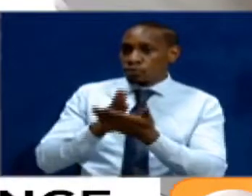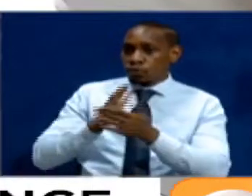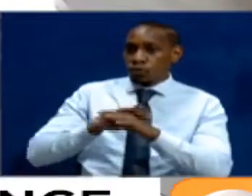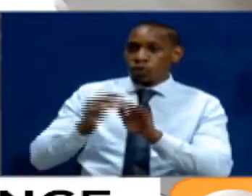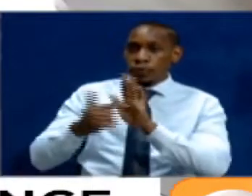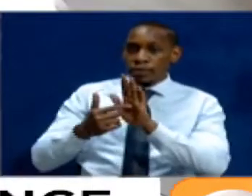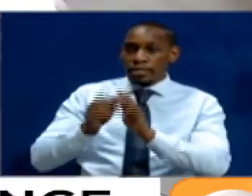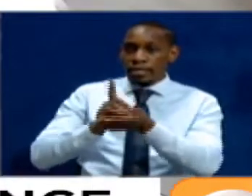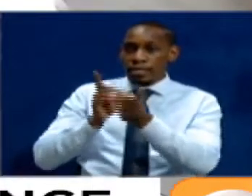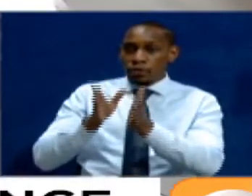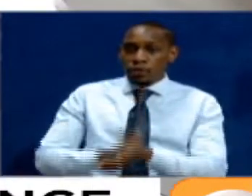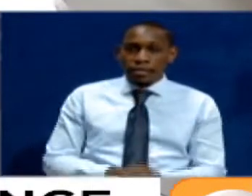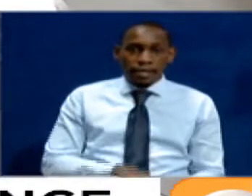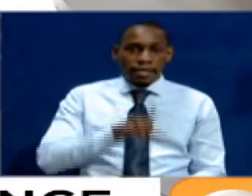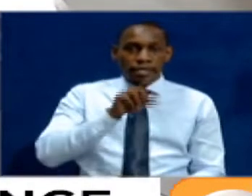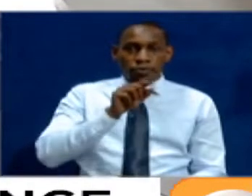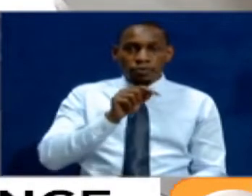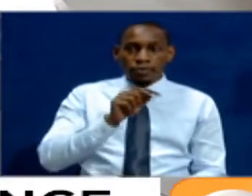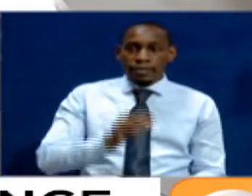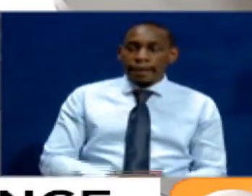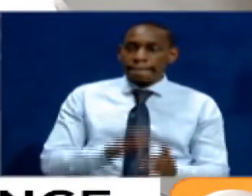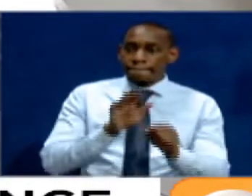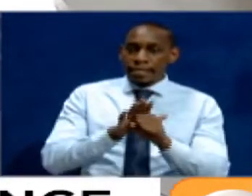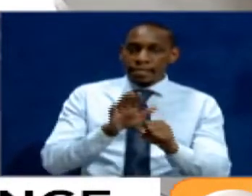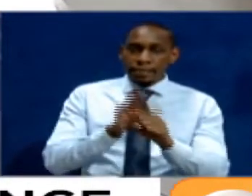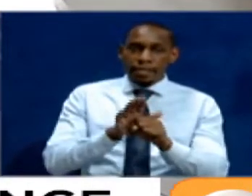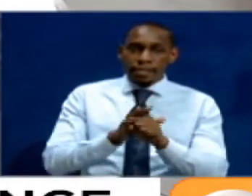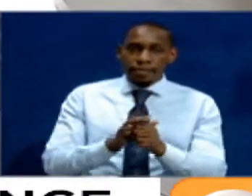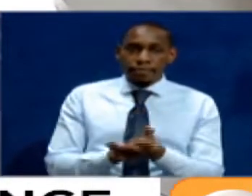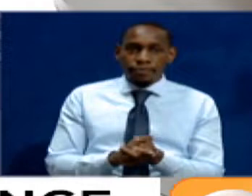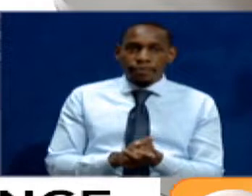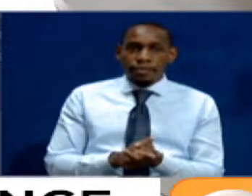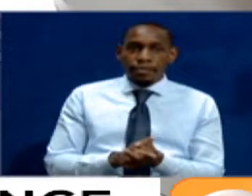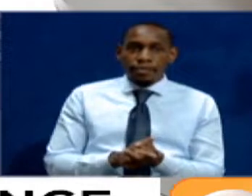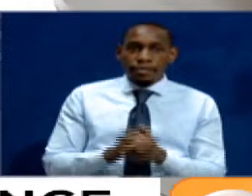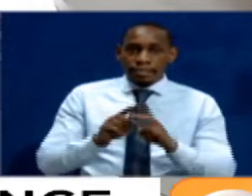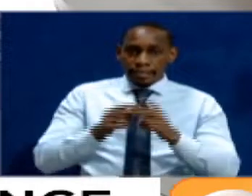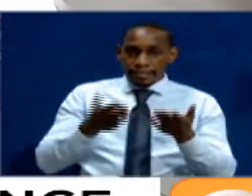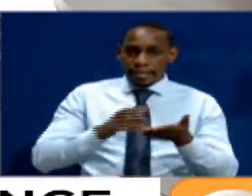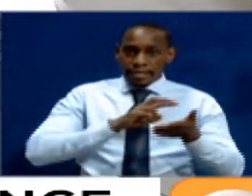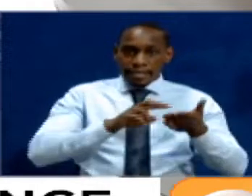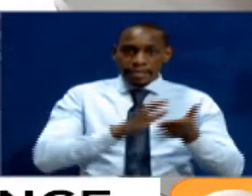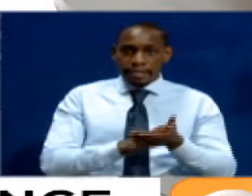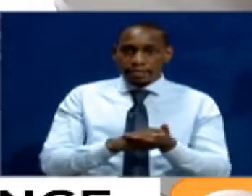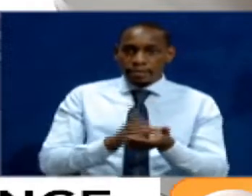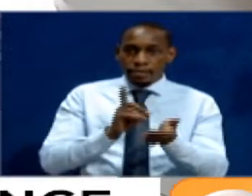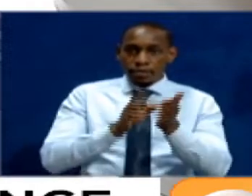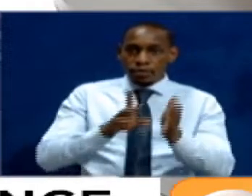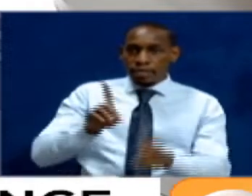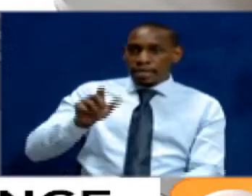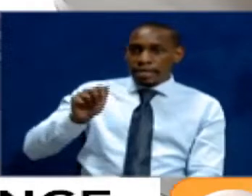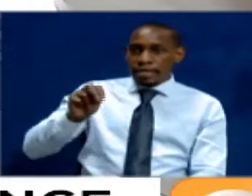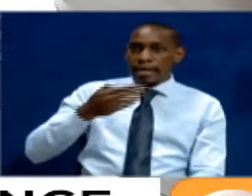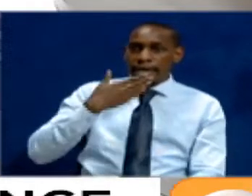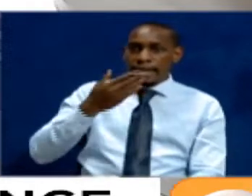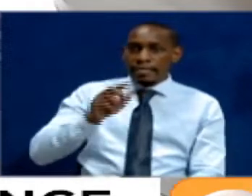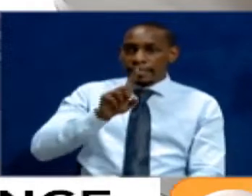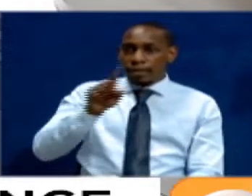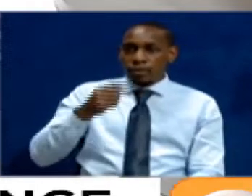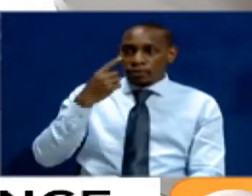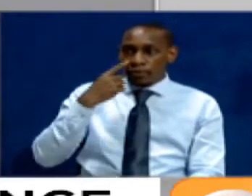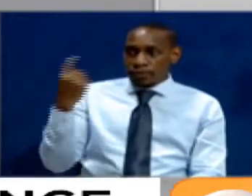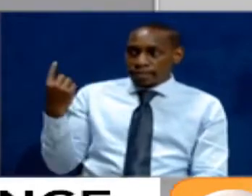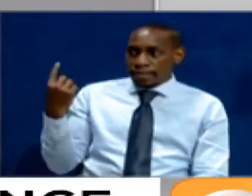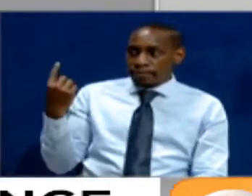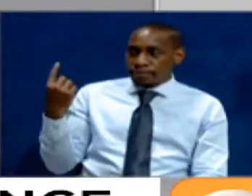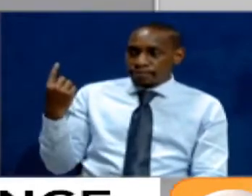there, Doctor. Good point. Tweets are coming in so thick and so fast. We're going to get to them right now. And Dr. Dan Gikonya, maybe you can answer this question by